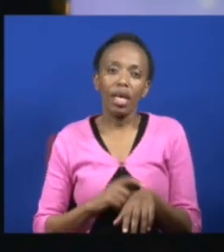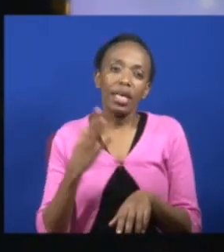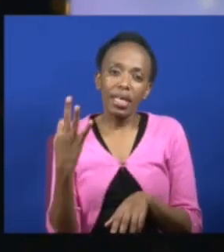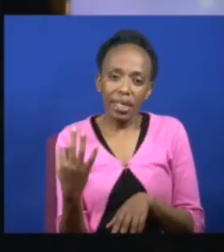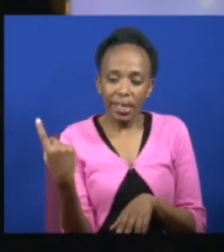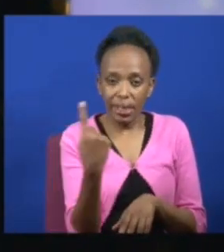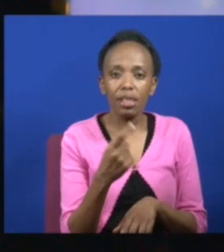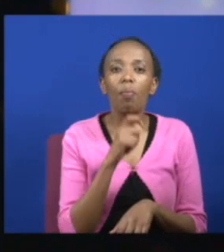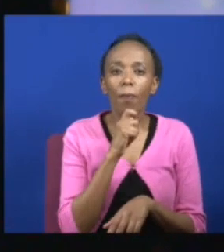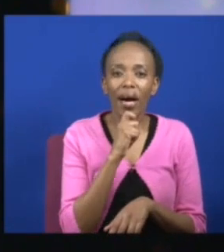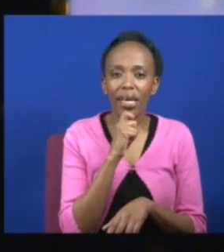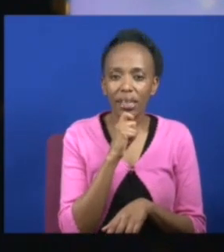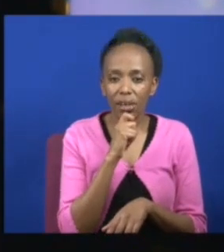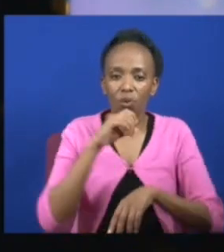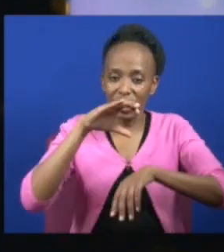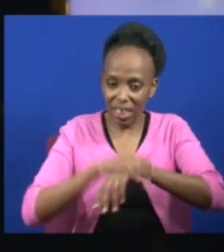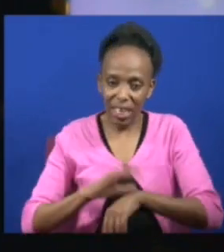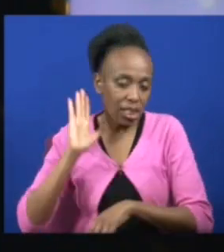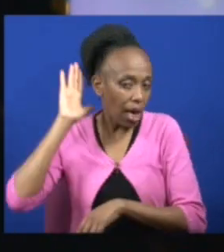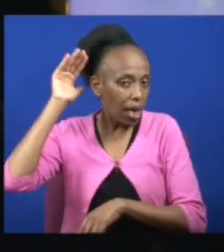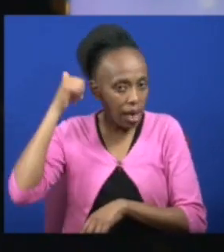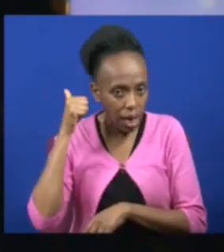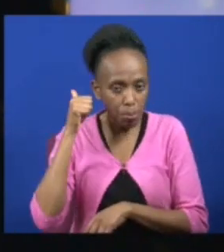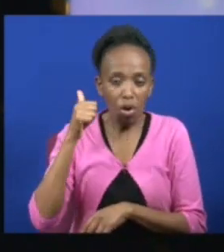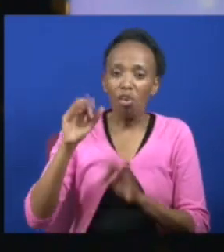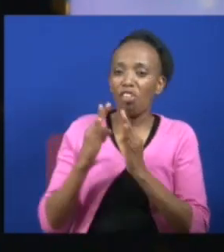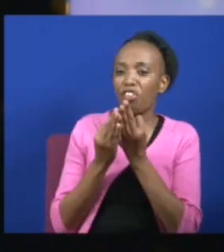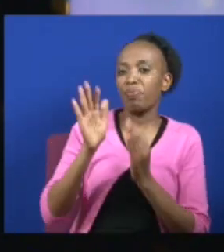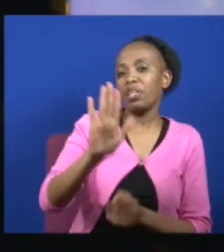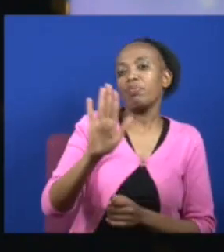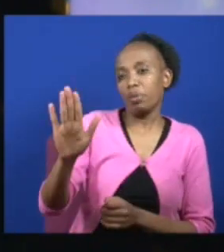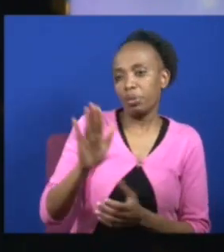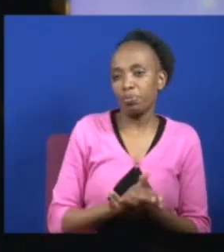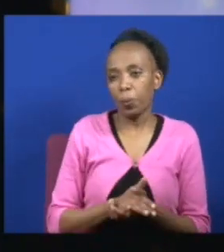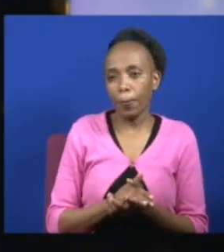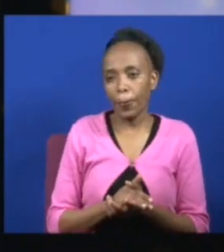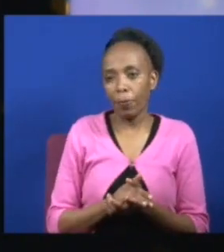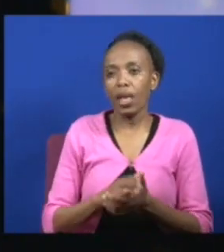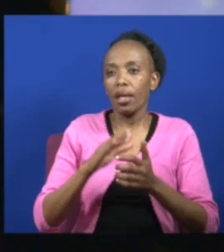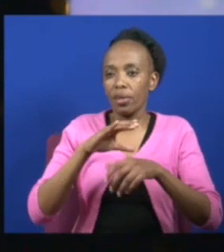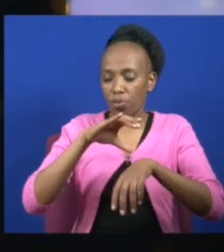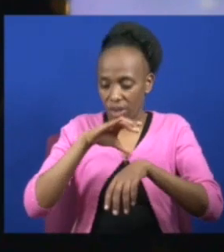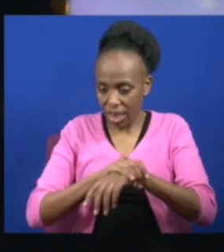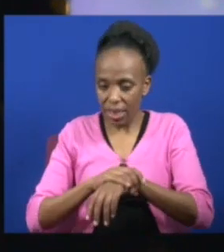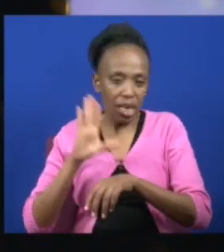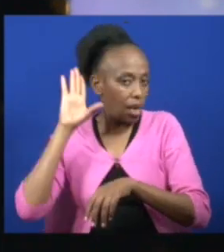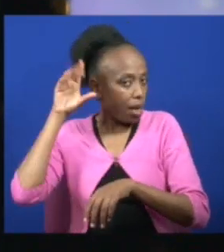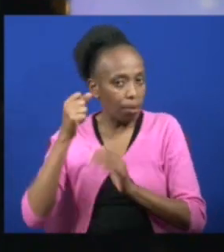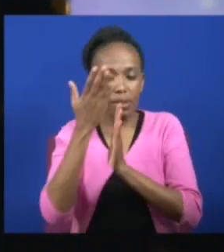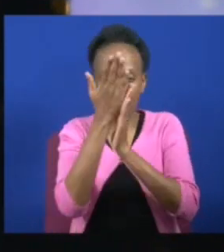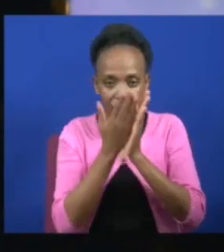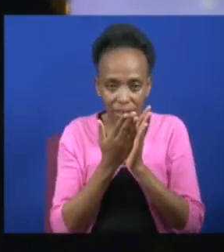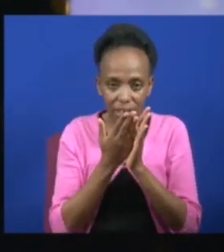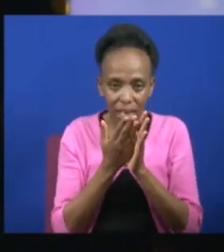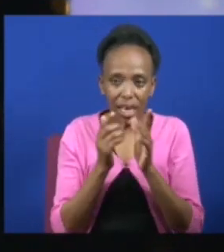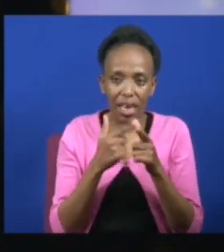each man was supposed to take a lamb for his family. He was supposed to slaughter it